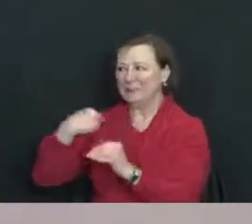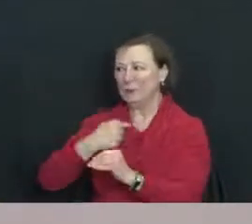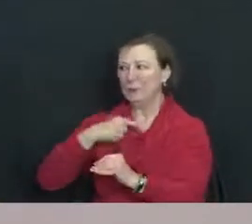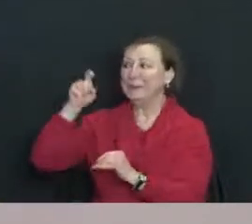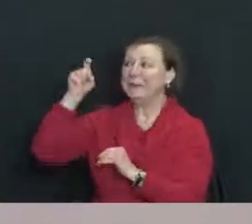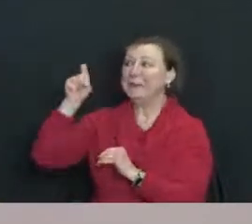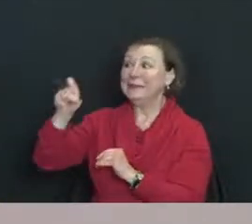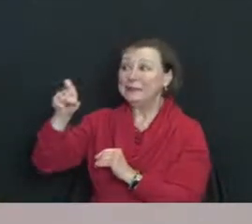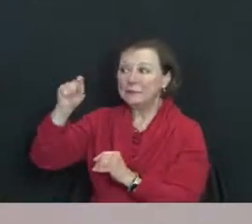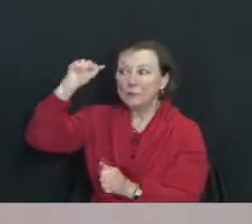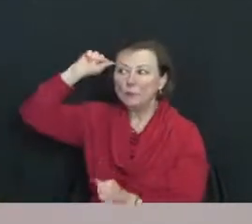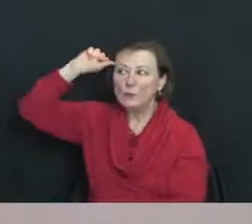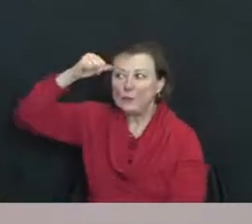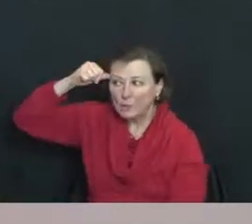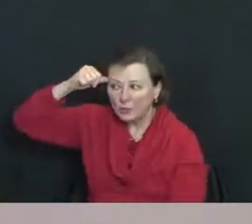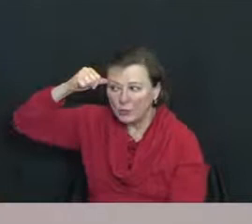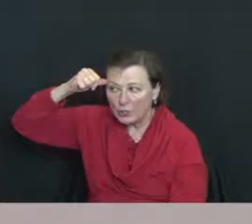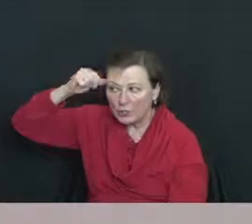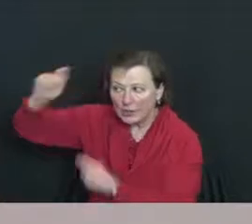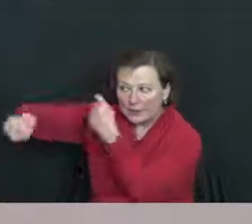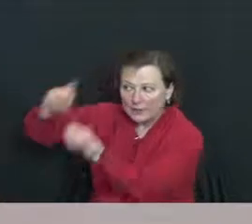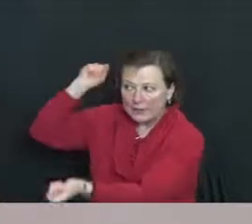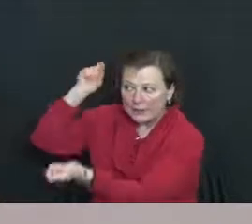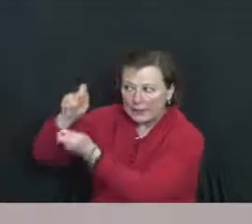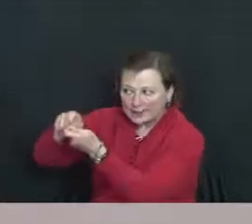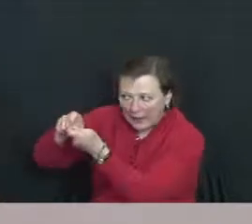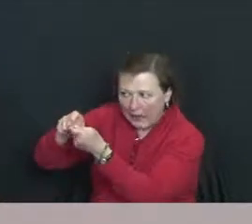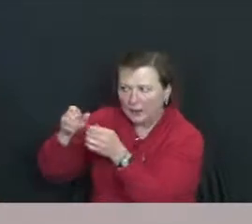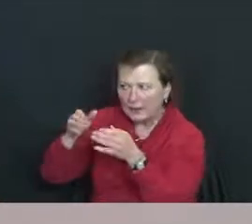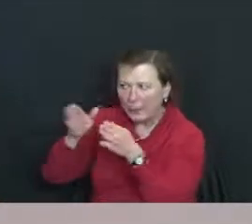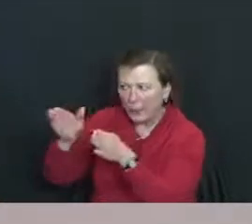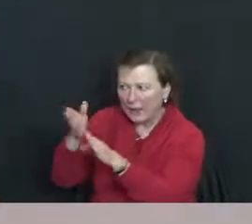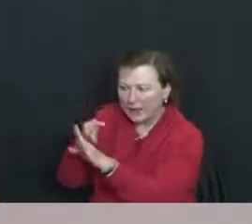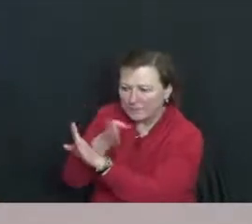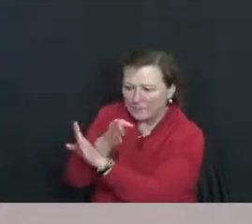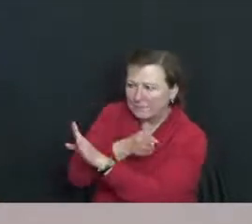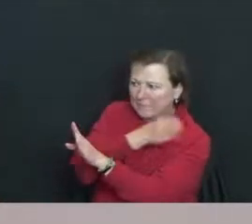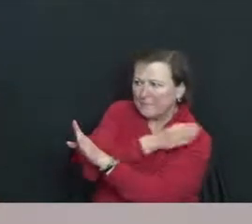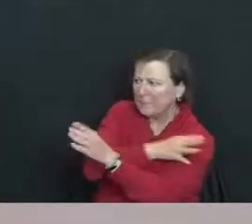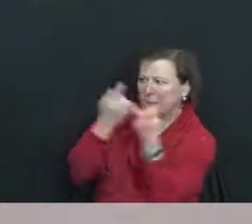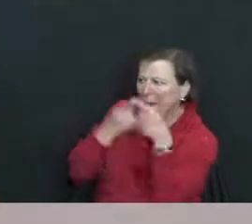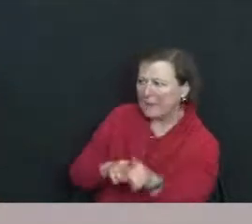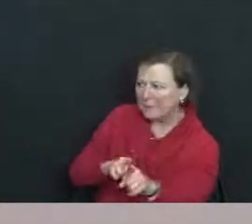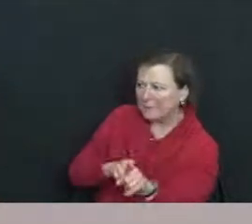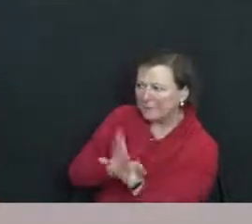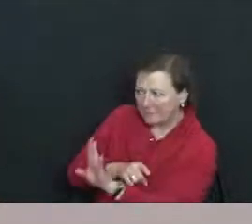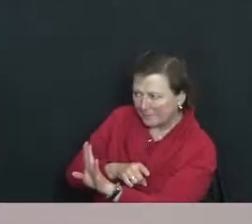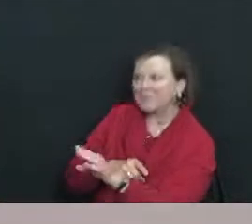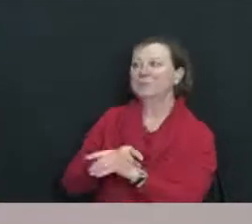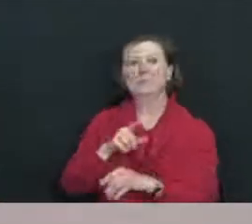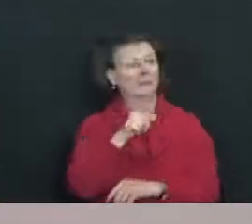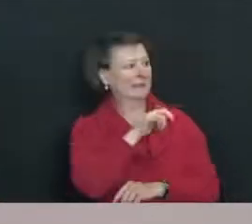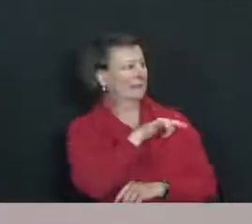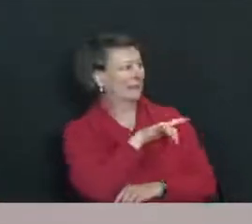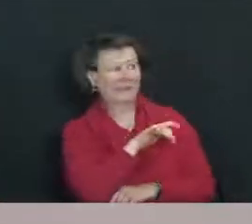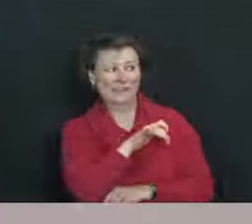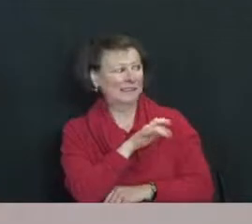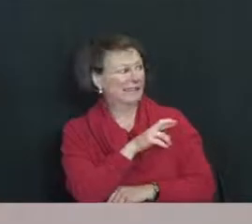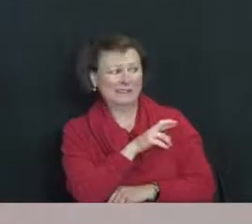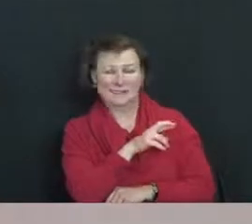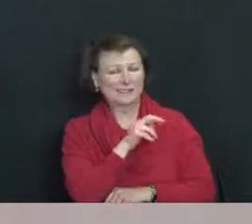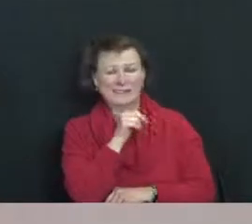to remember exactly the way things were. But Taylor didn't feel